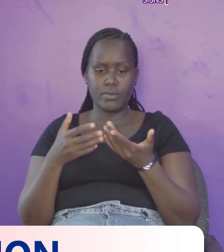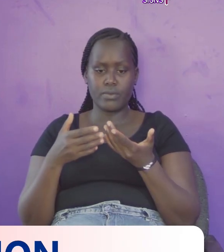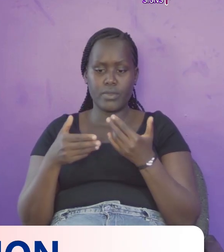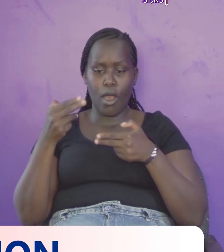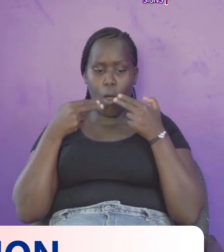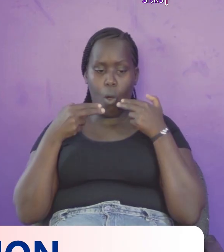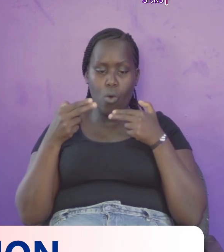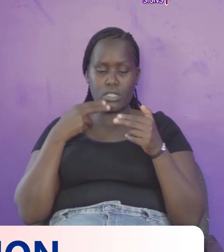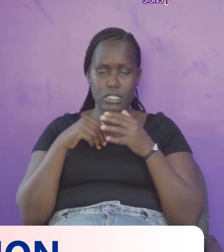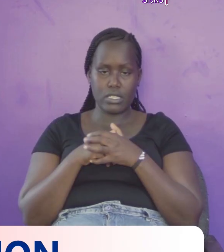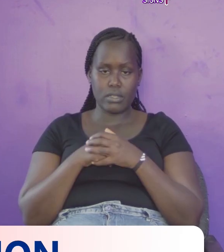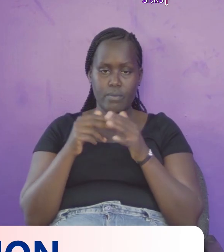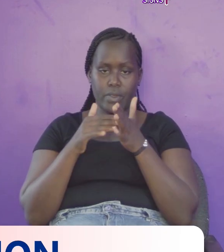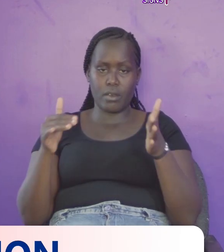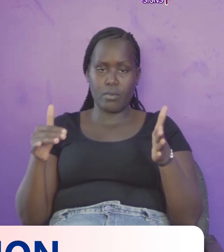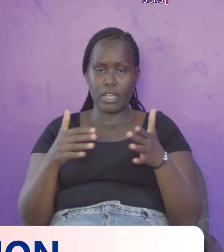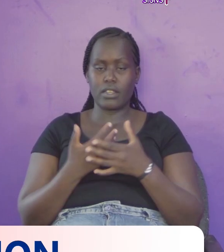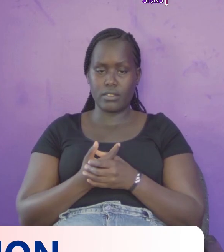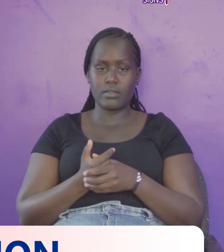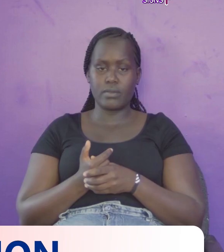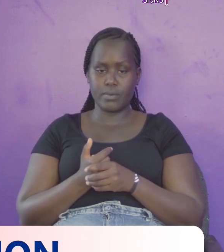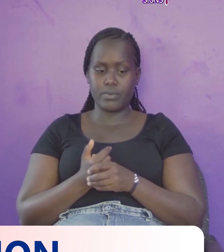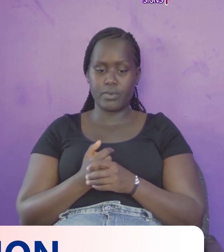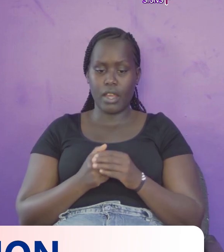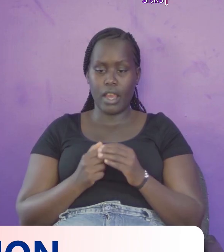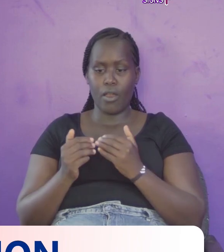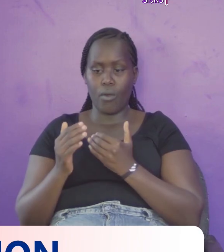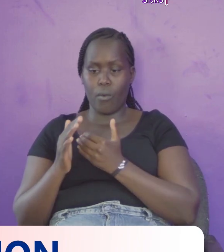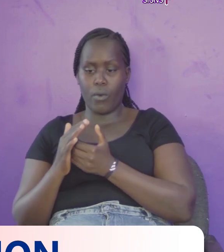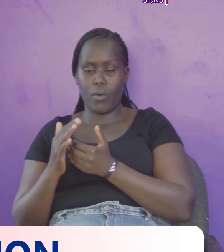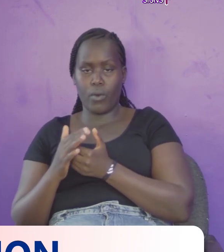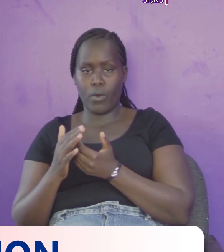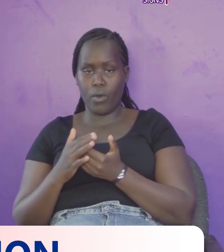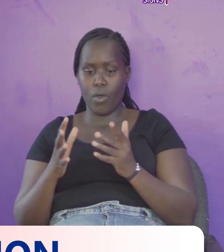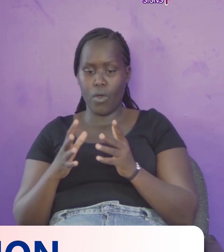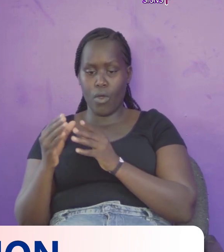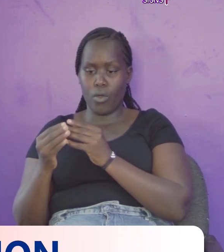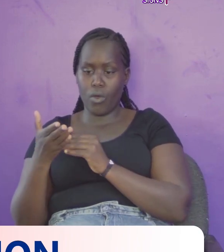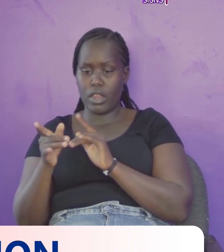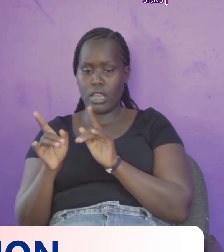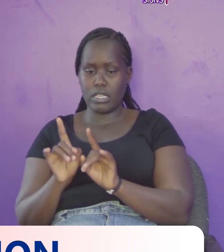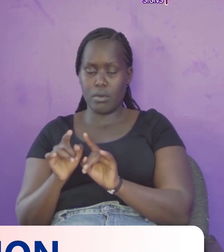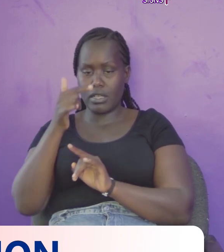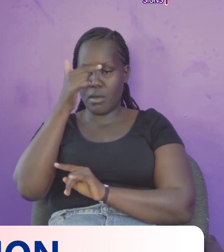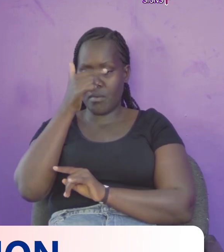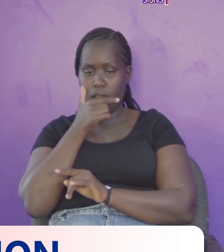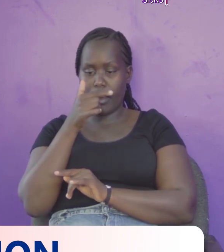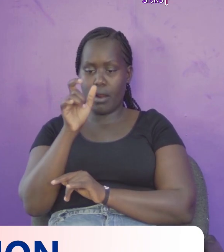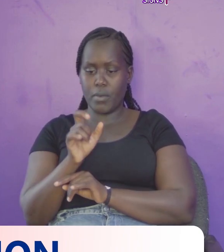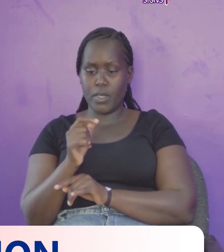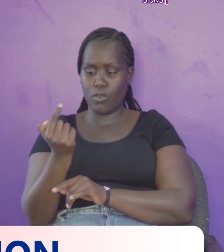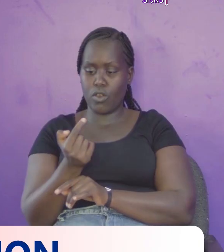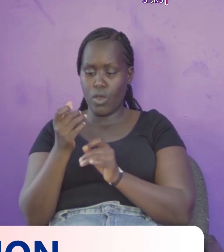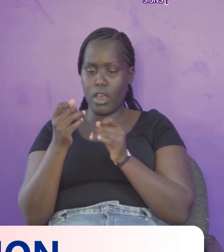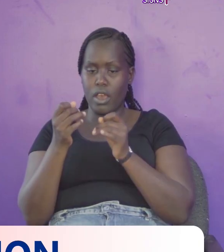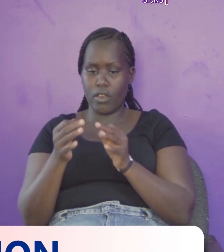hotels. I'm against special, you know, you are treated just, you go there as blind people alone. Suddenly, when you